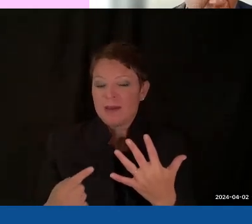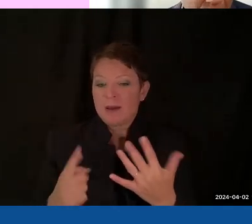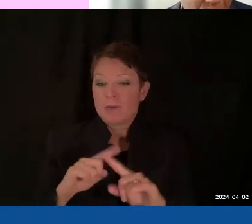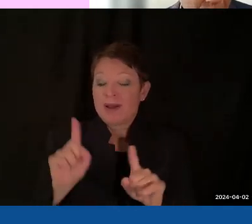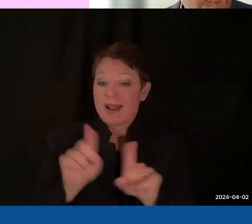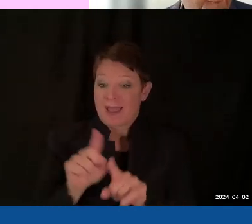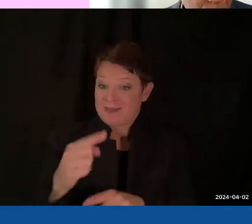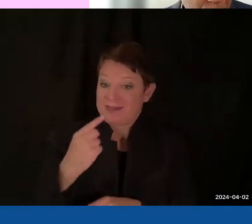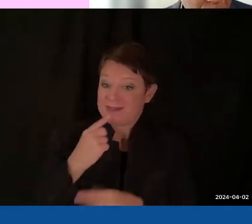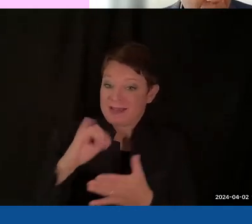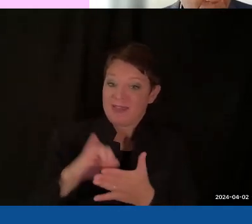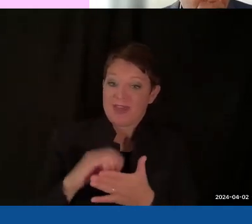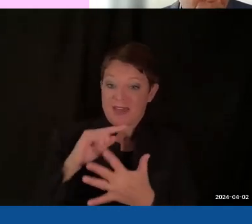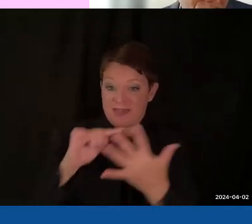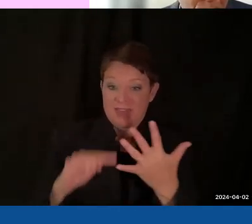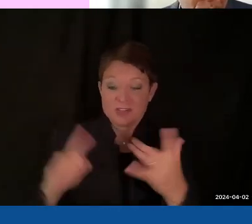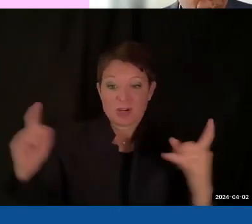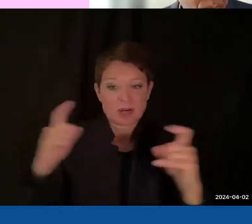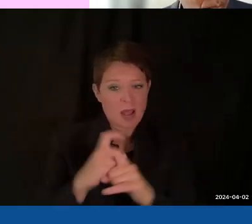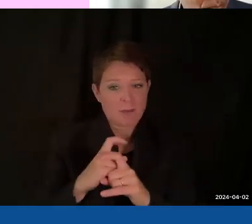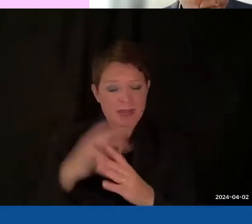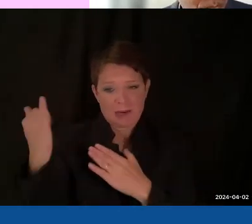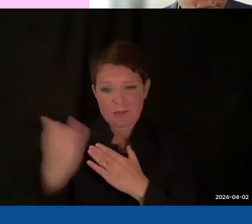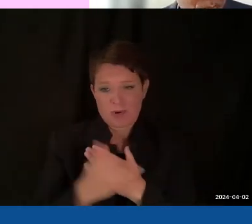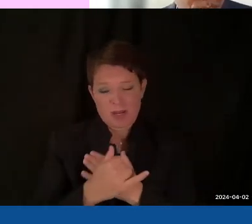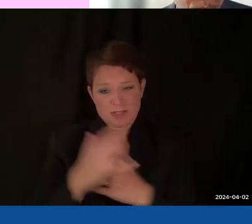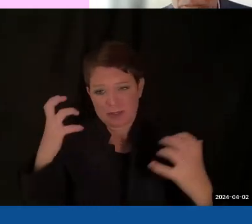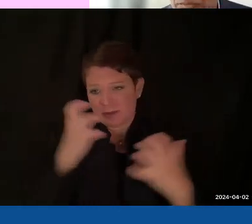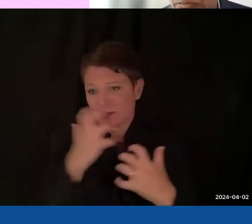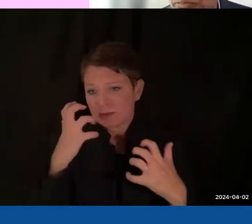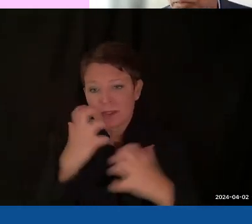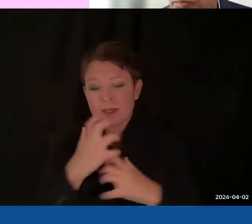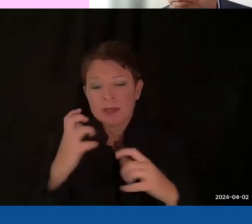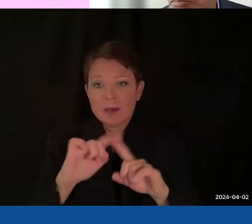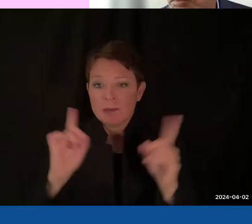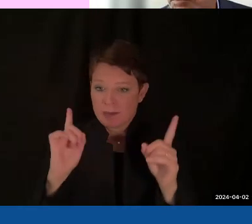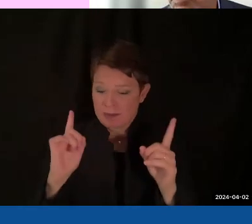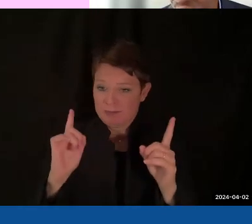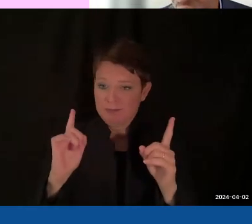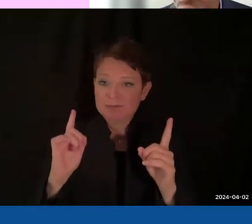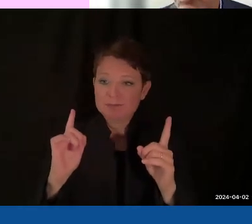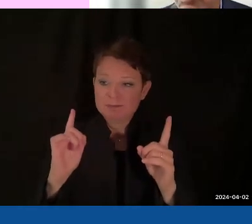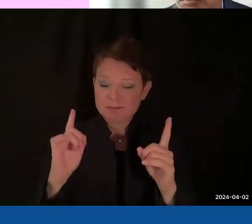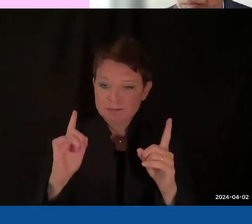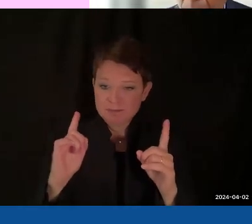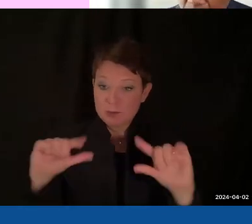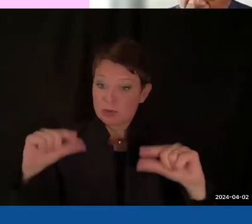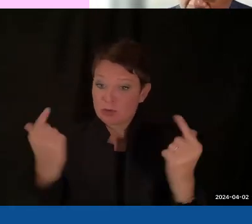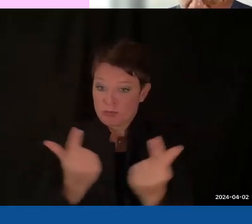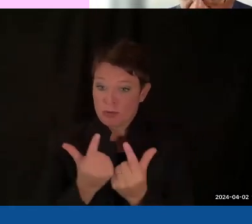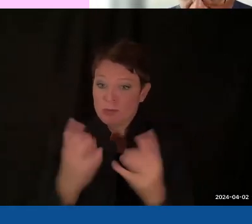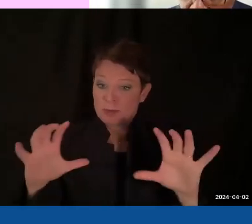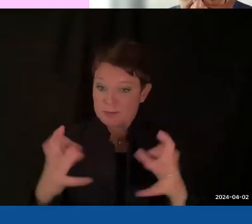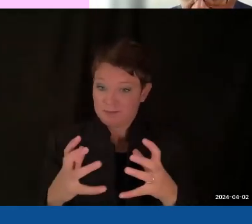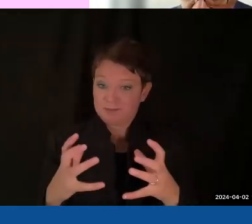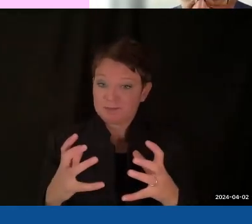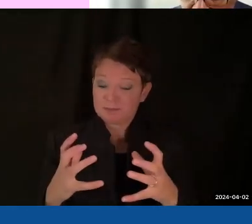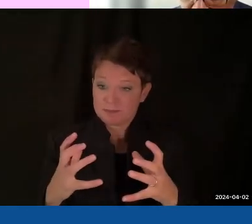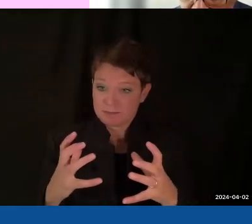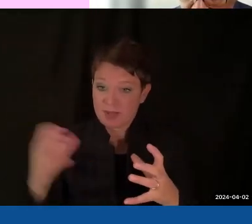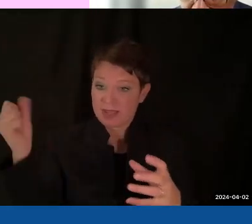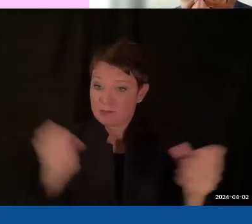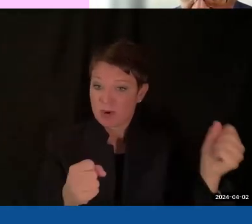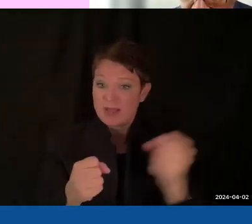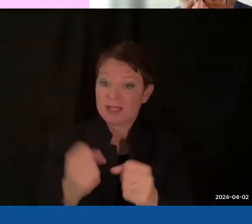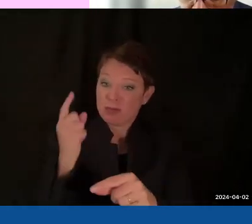as he said, these are very complicated projects, and I think that the group has brought in